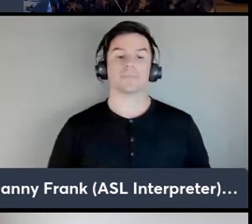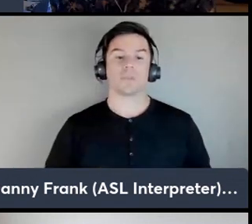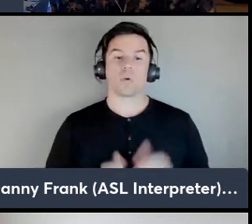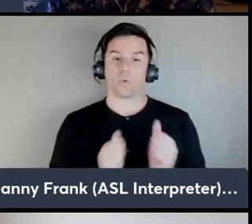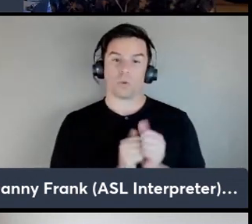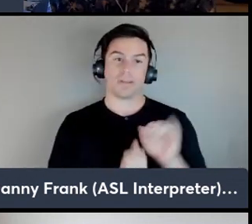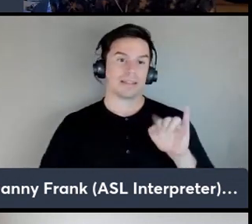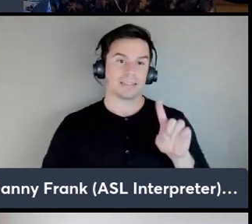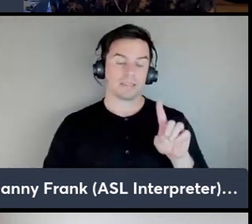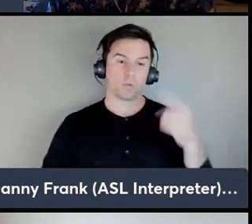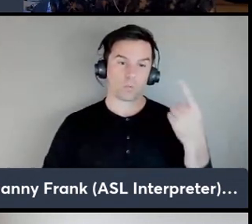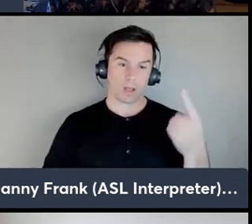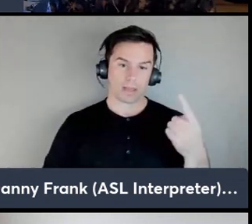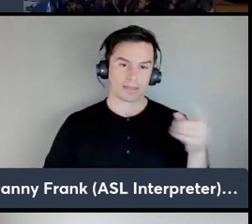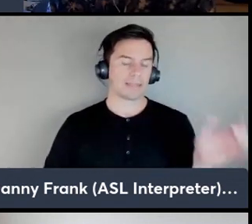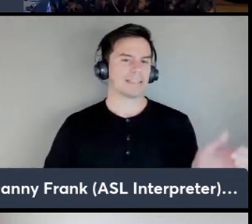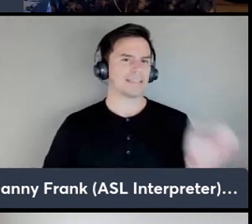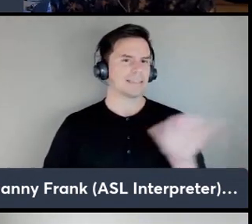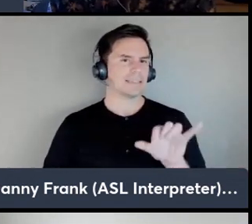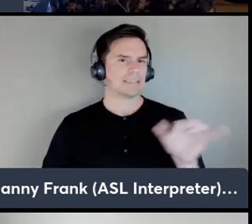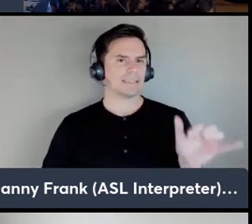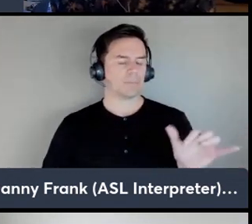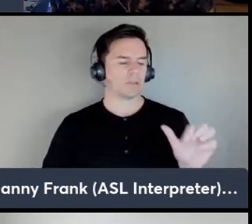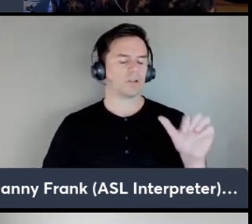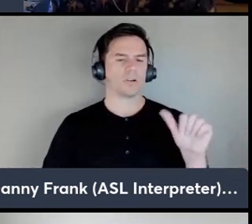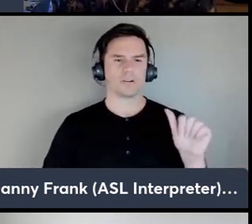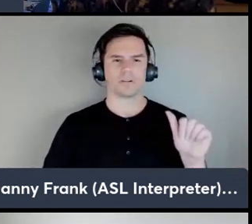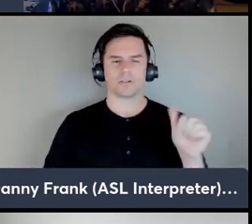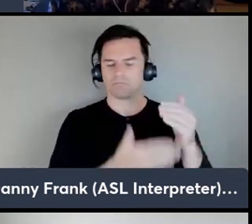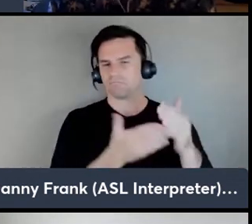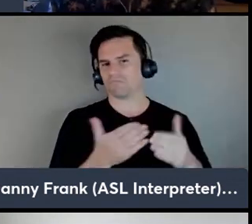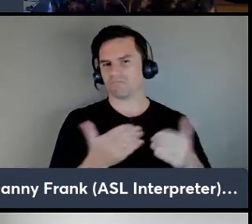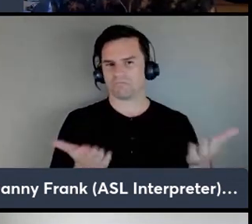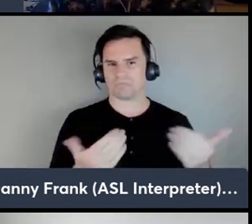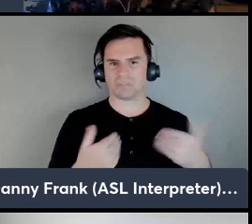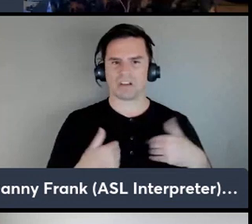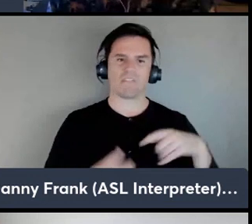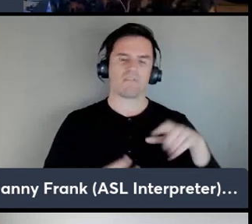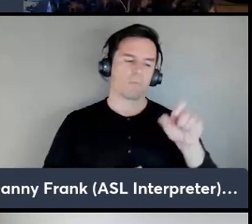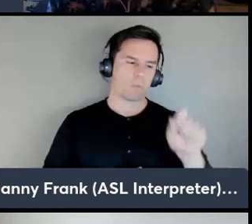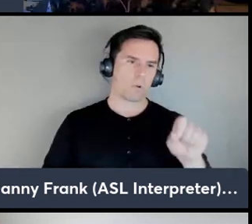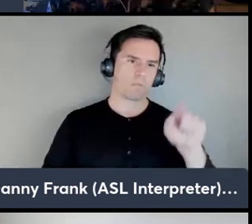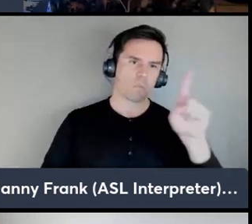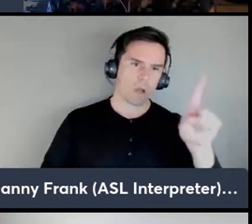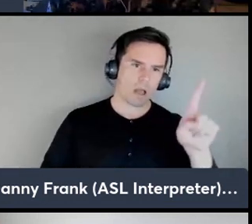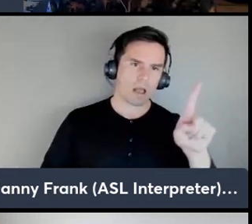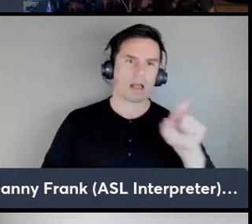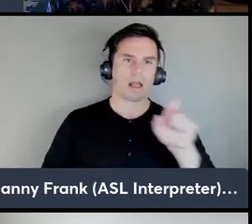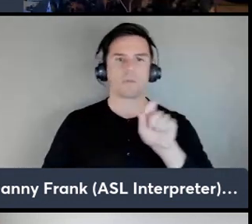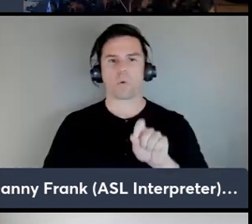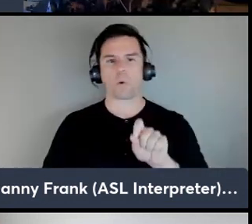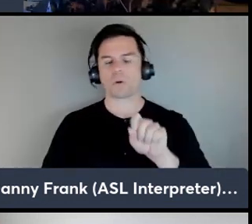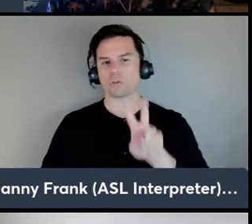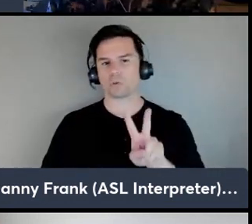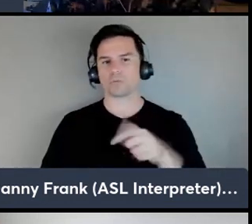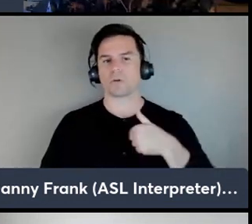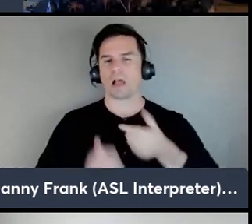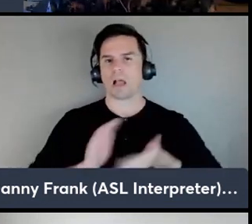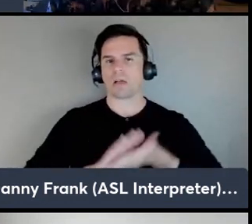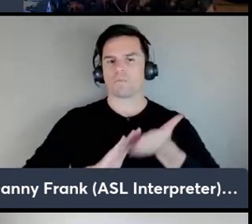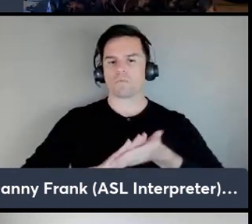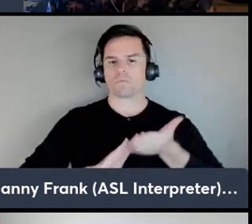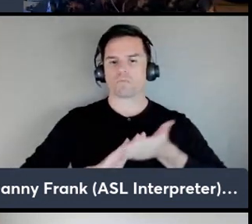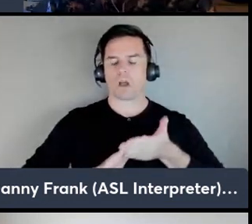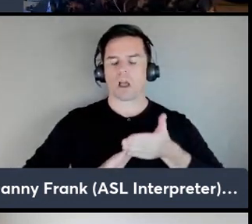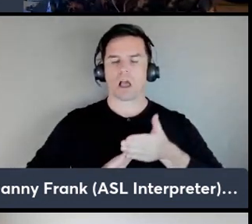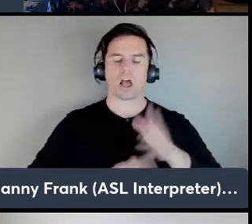1. Similar aspect here where I have 0.1 and 0.2. So I'm going to run a query that adds these two together.